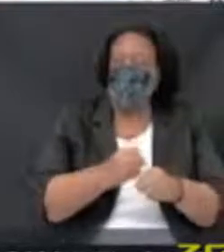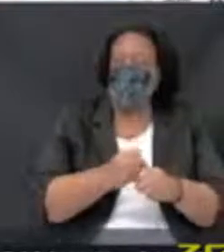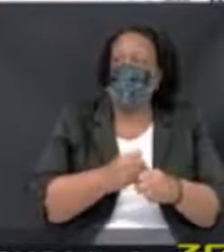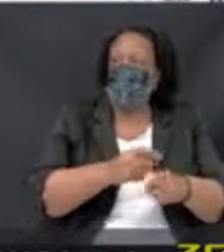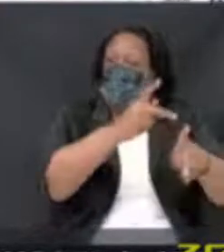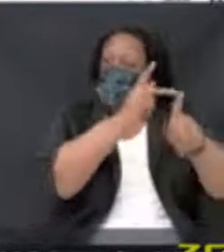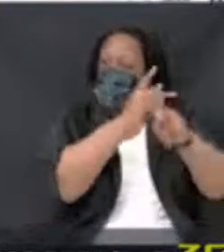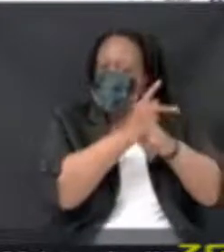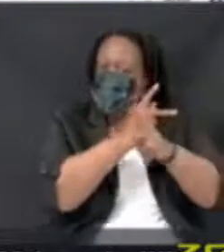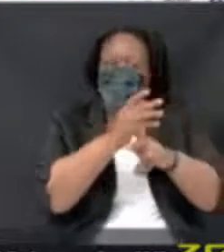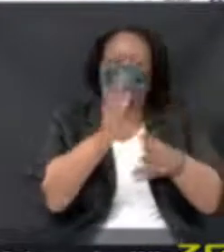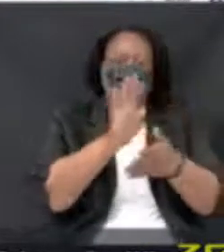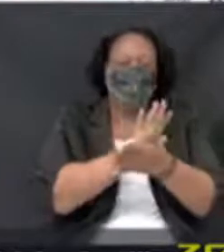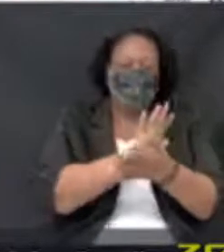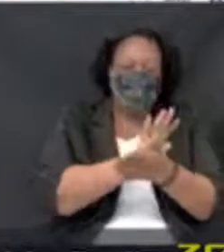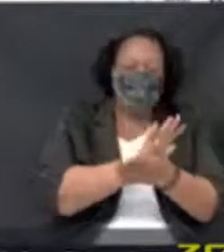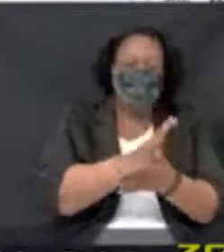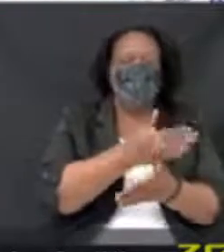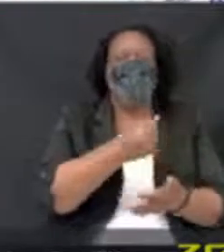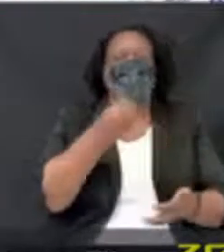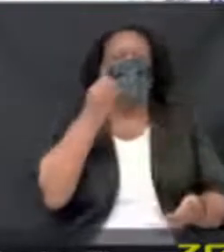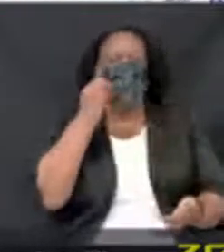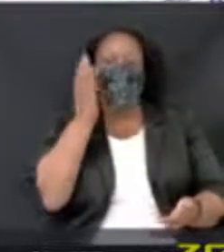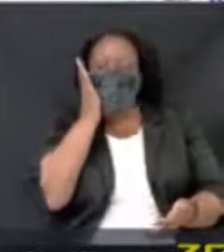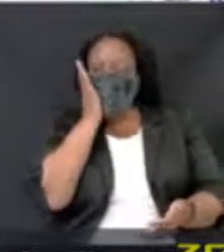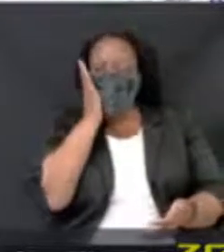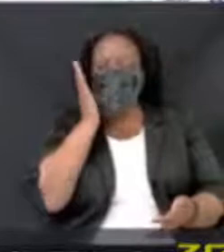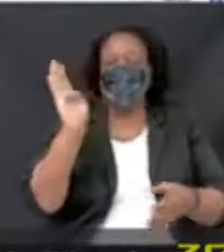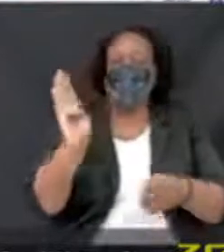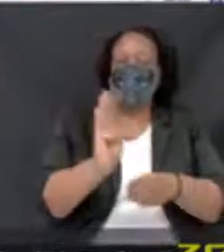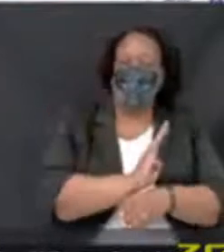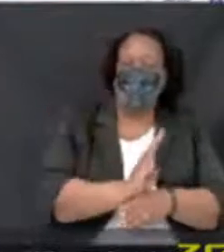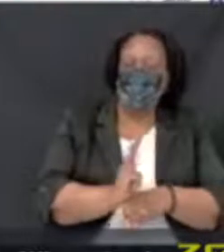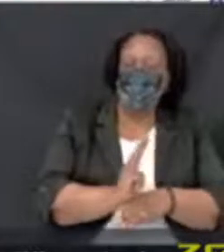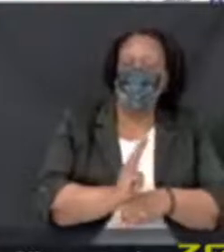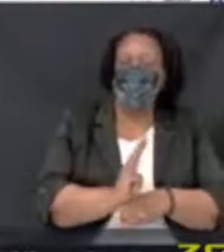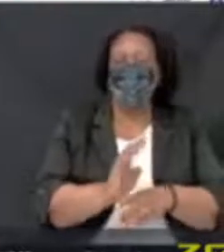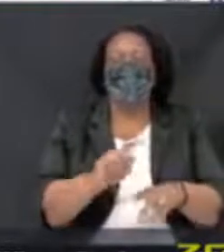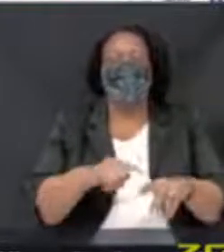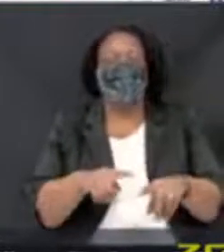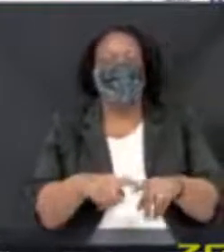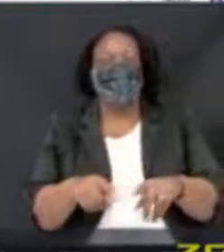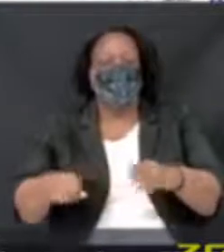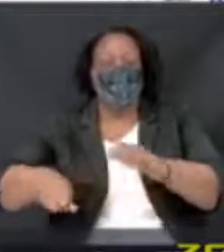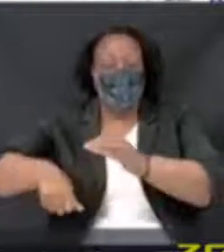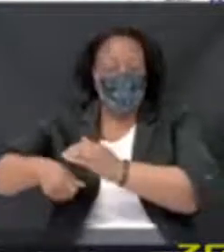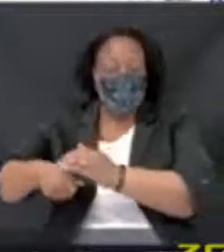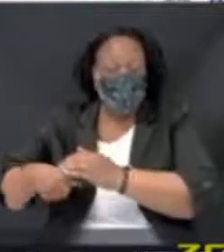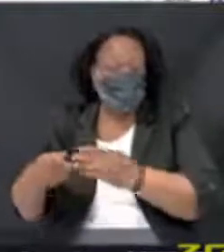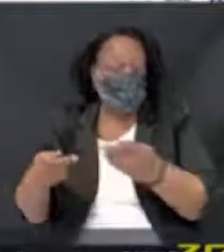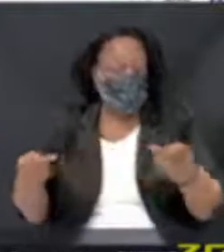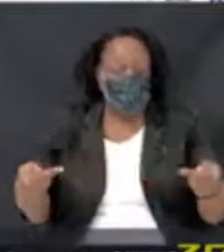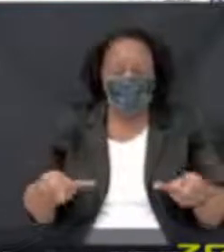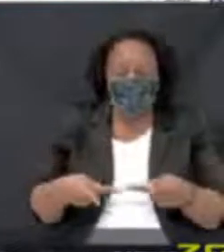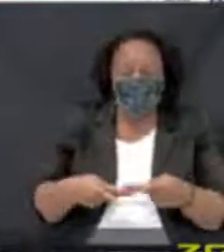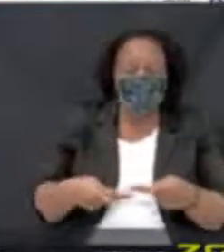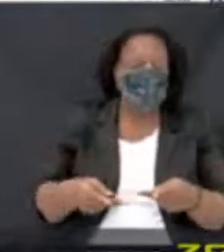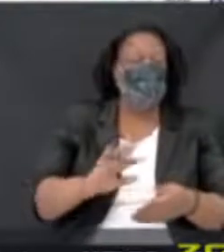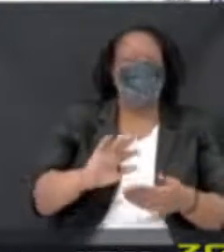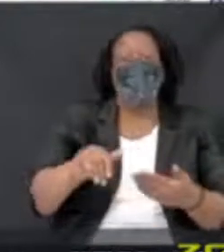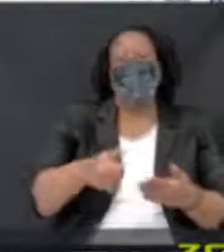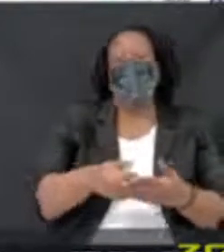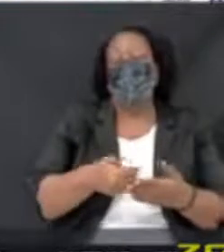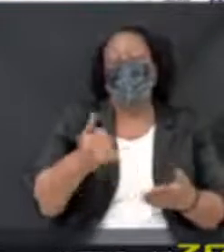schools, hotels, guest house, places of business, places of quarantine, places of isolation, and other relevant locations